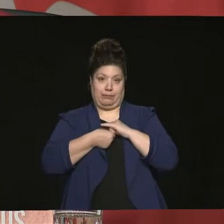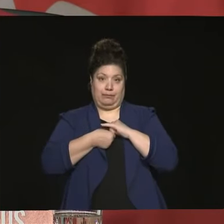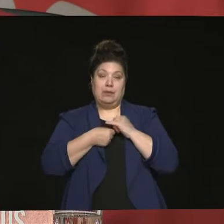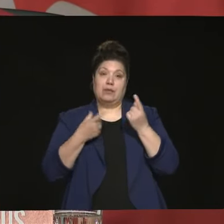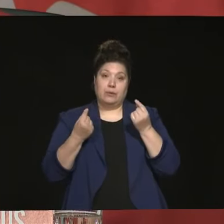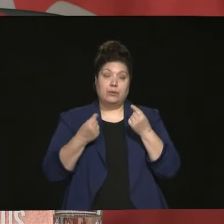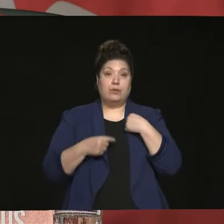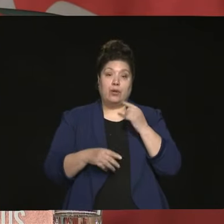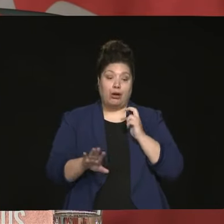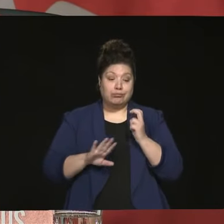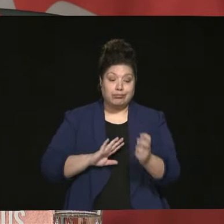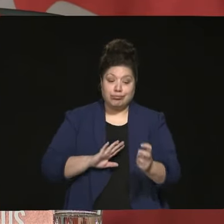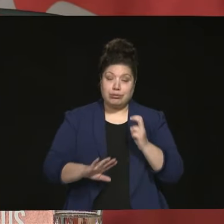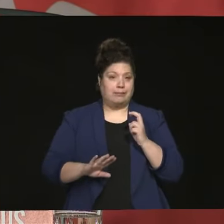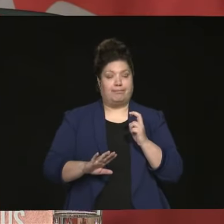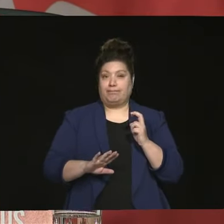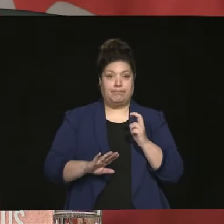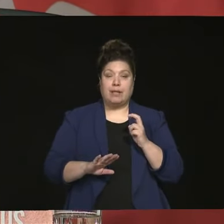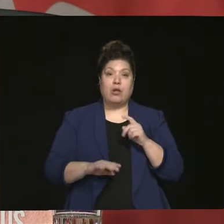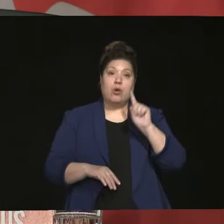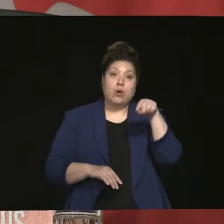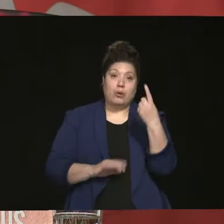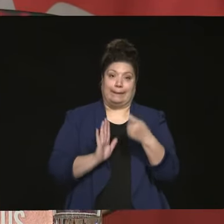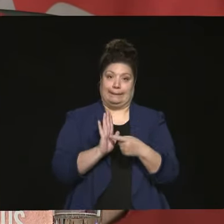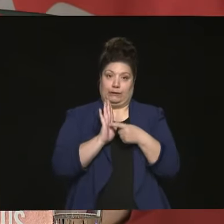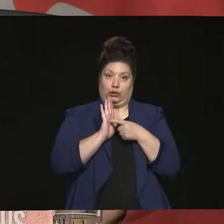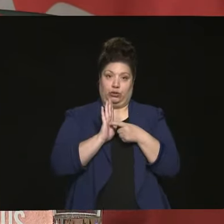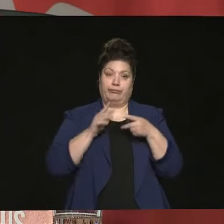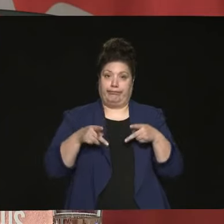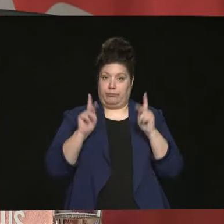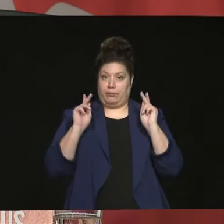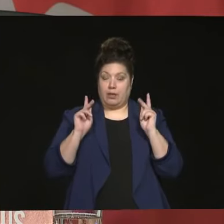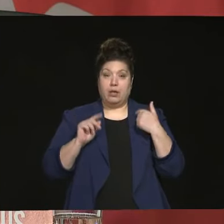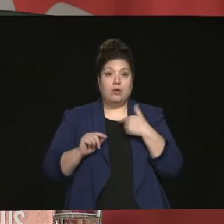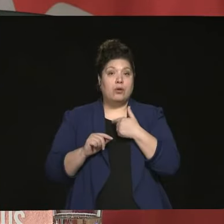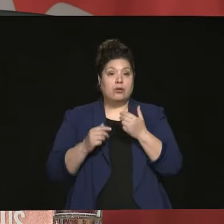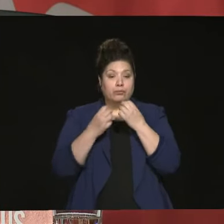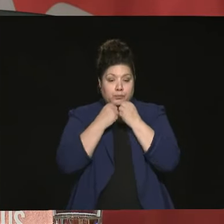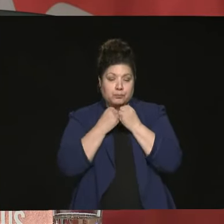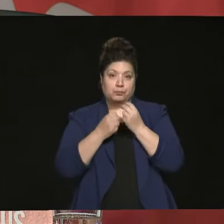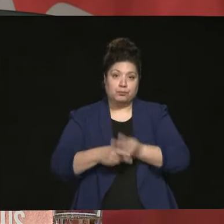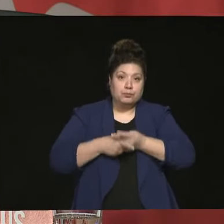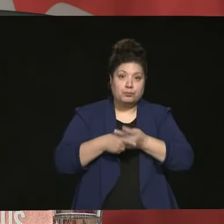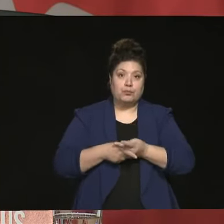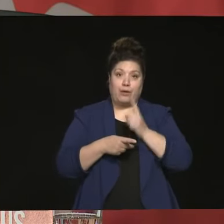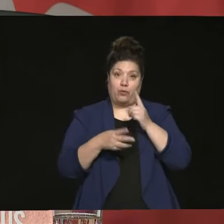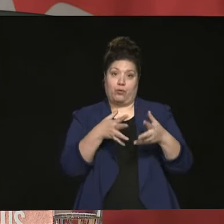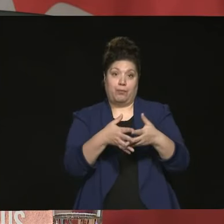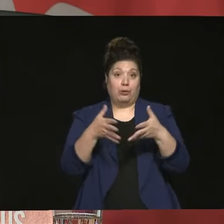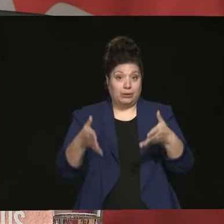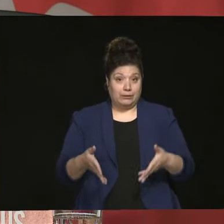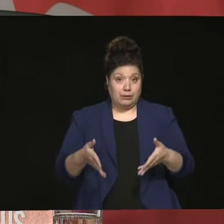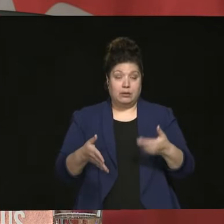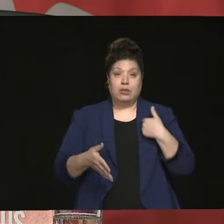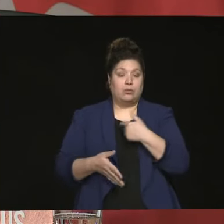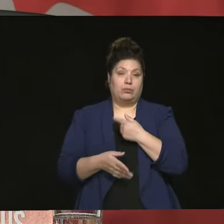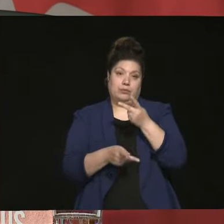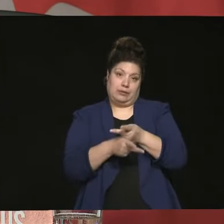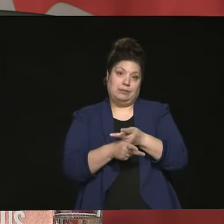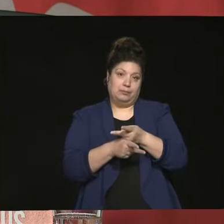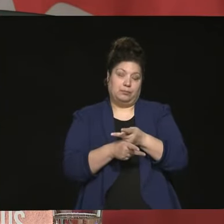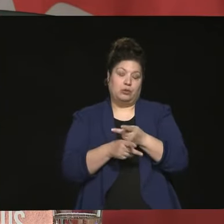So the way we can be good neighbors to our American friends is by maintaining those restrictions. And we